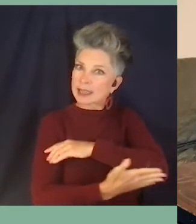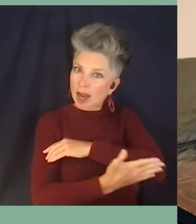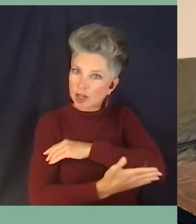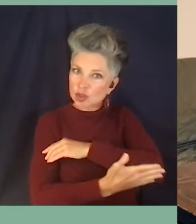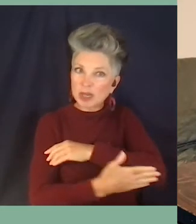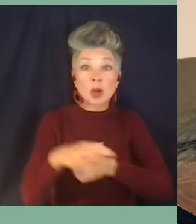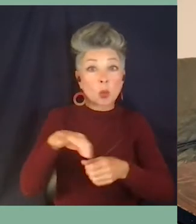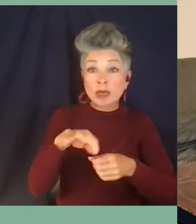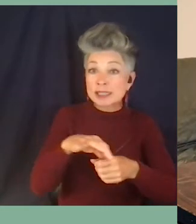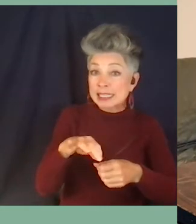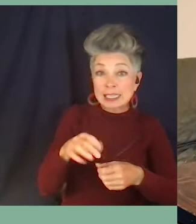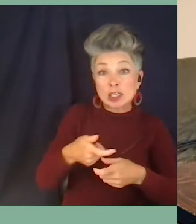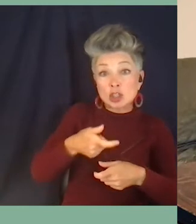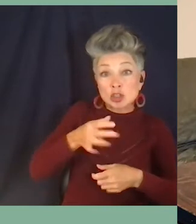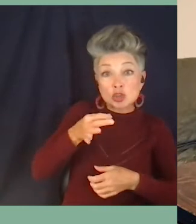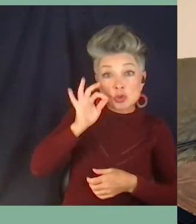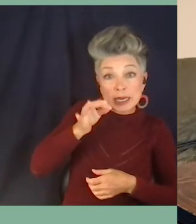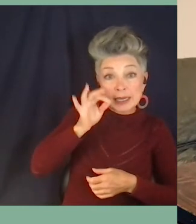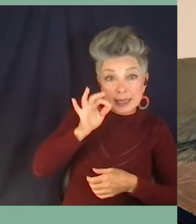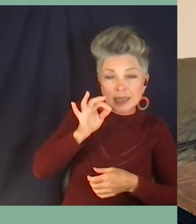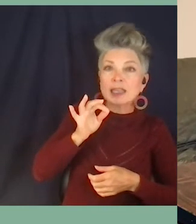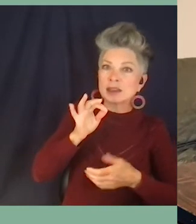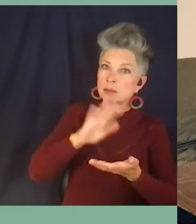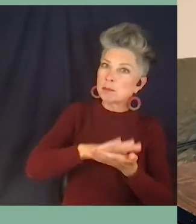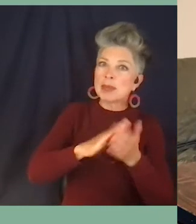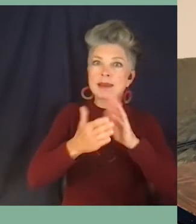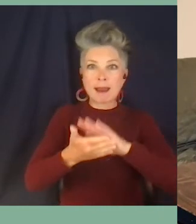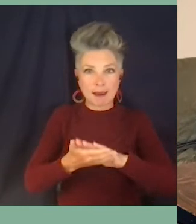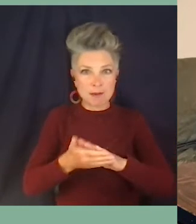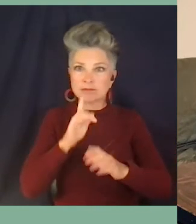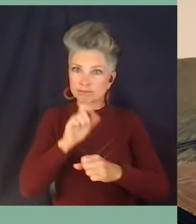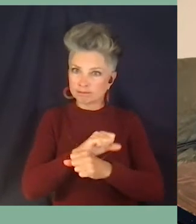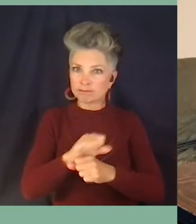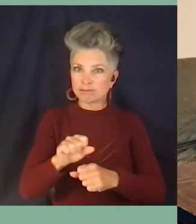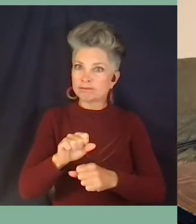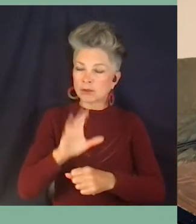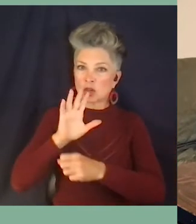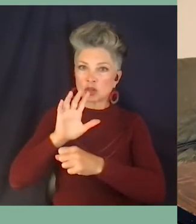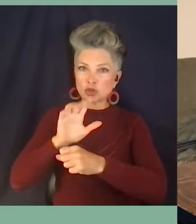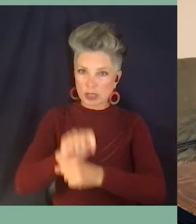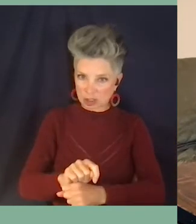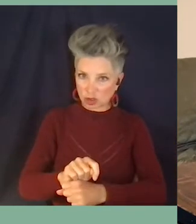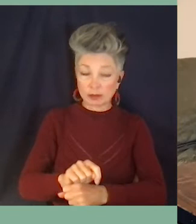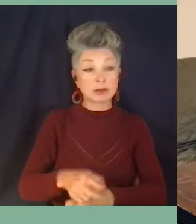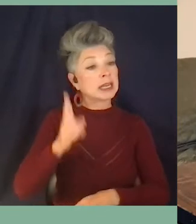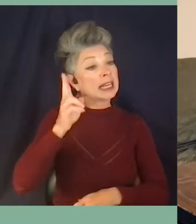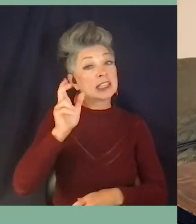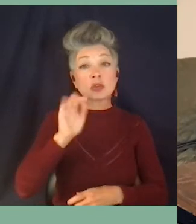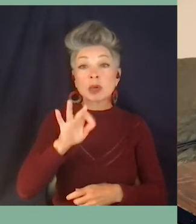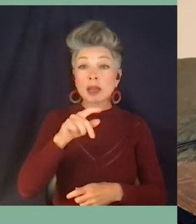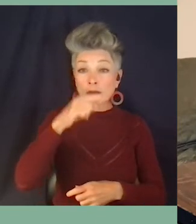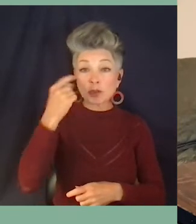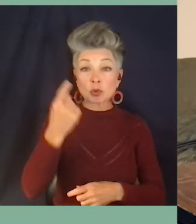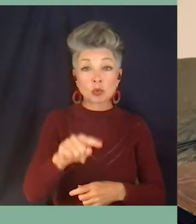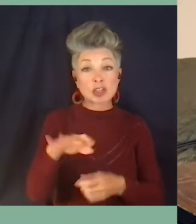tea drinking formed into individual tradition. History of the Russian